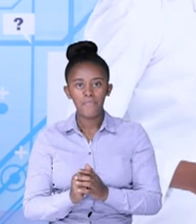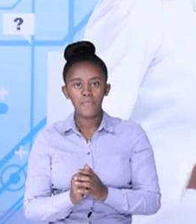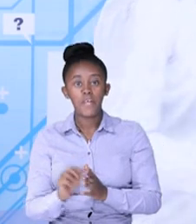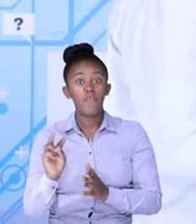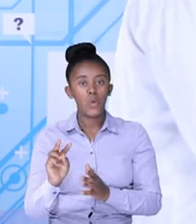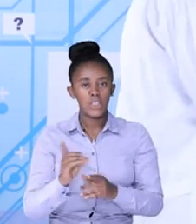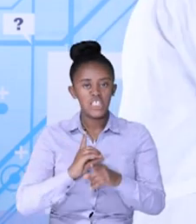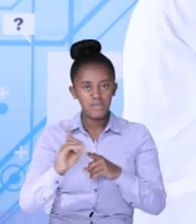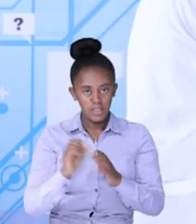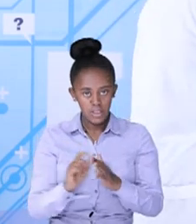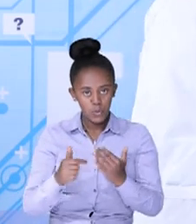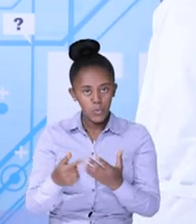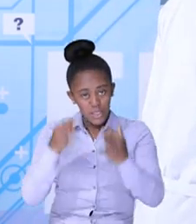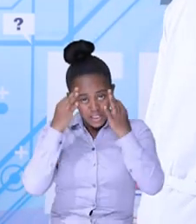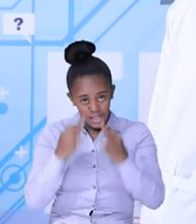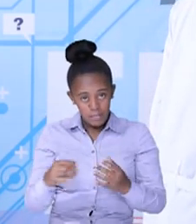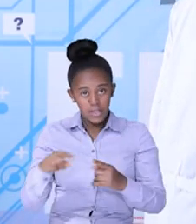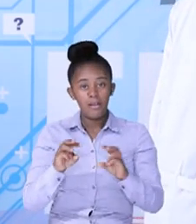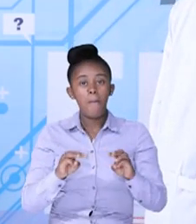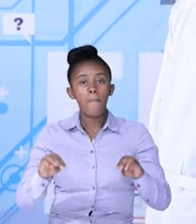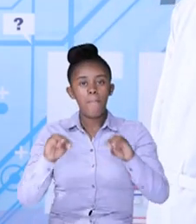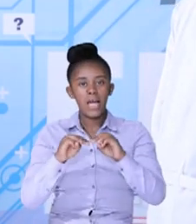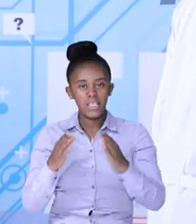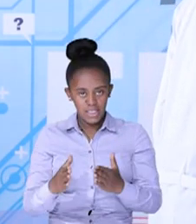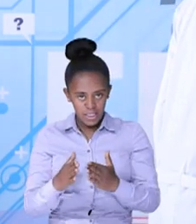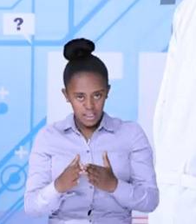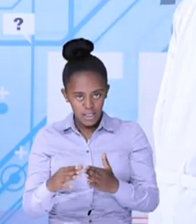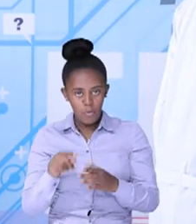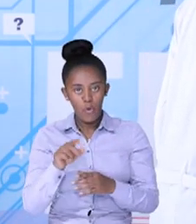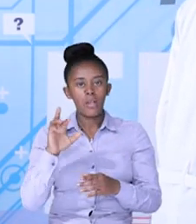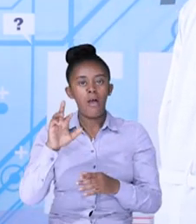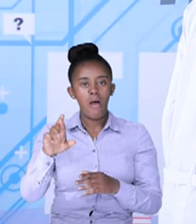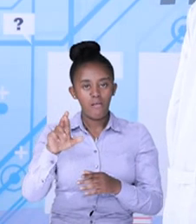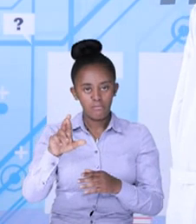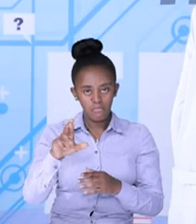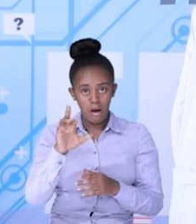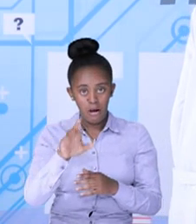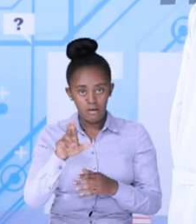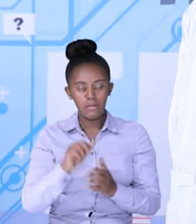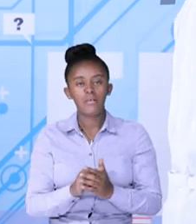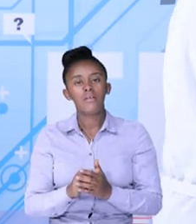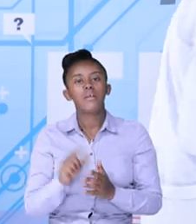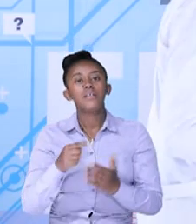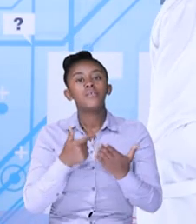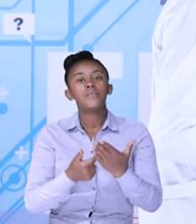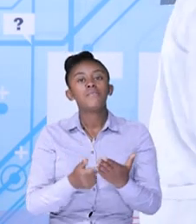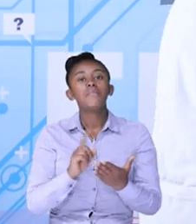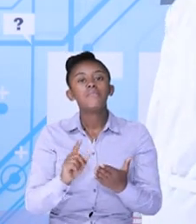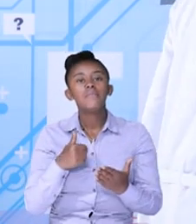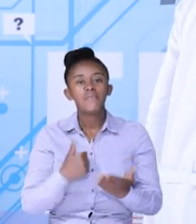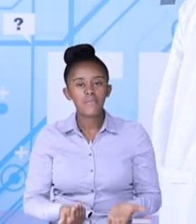velocity V. So to determine the magnetic field at a point R, let's take it to be R here. At this point, we can